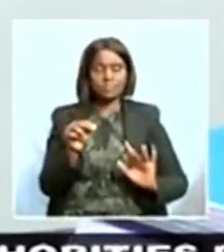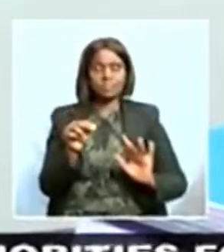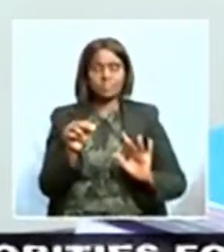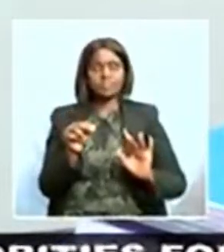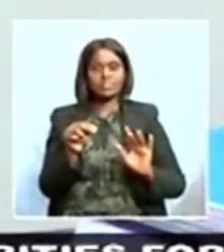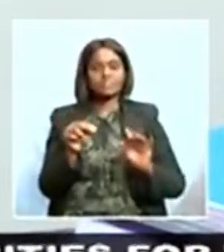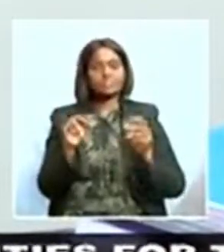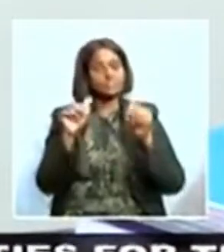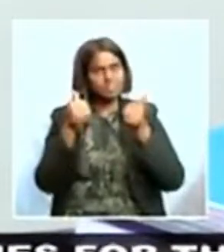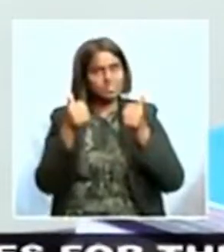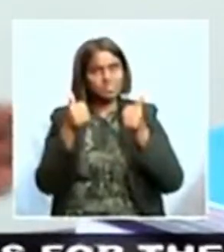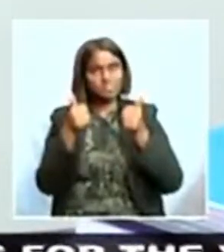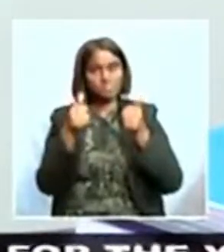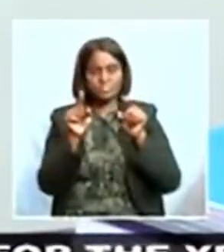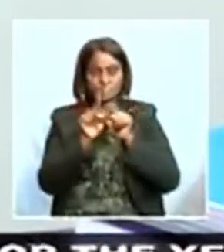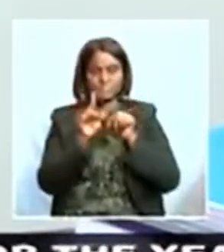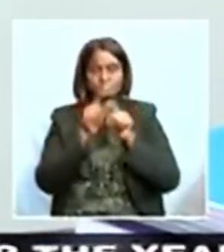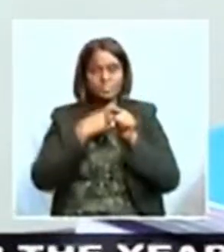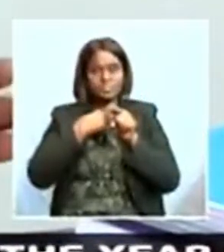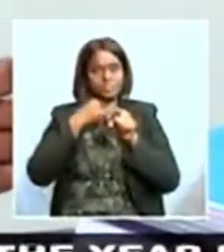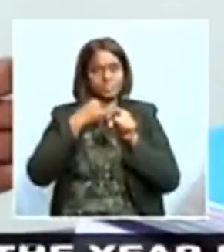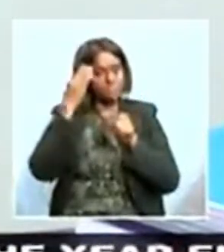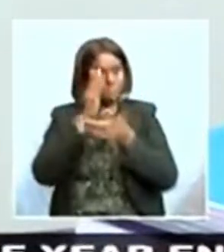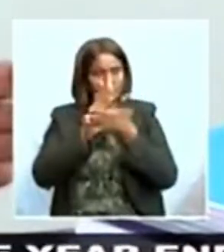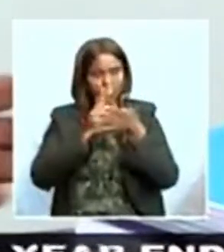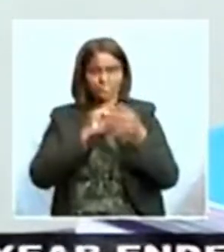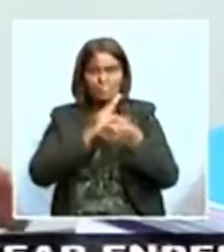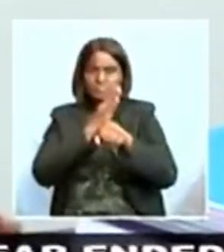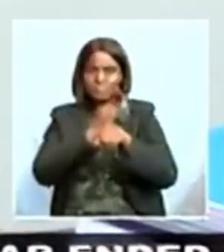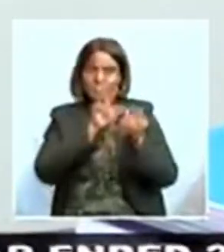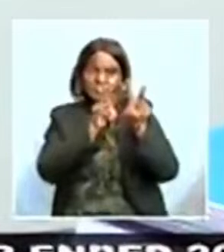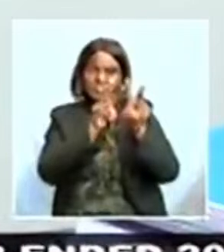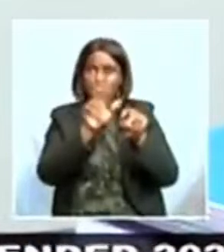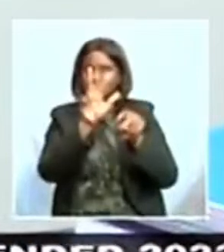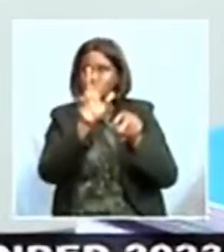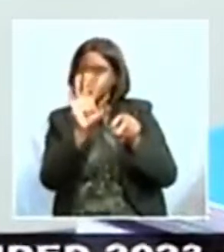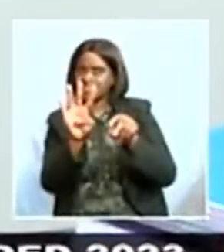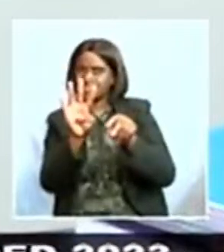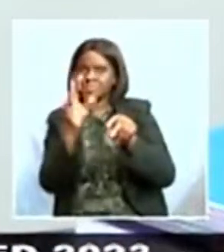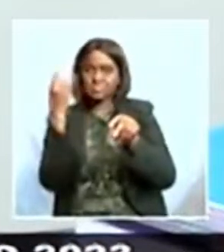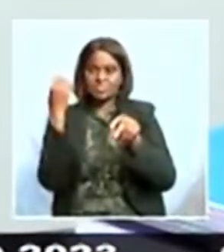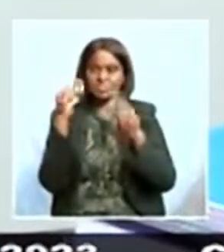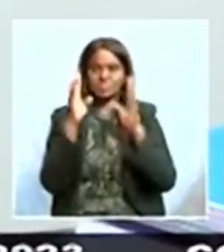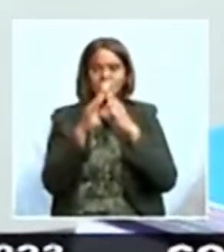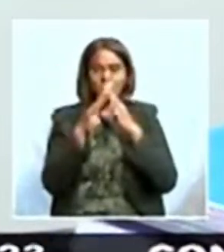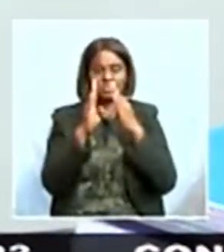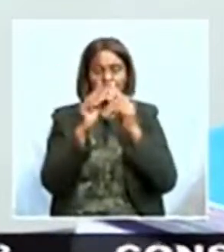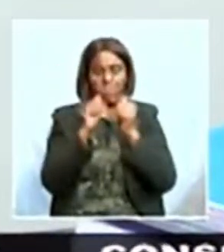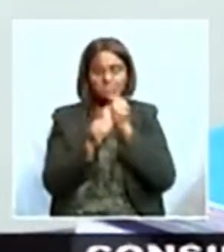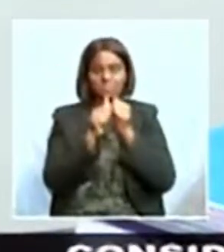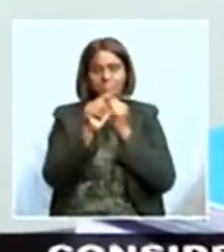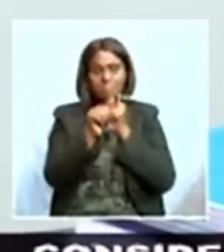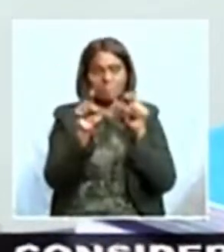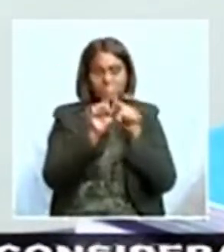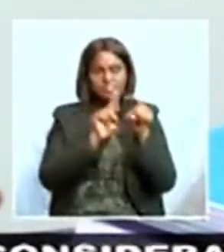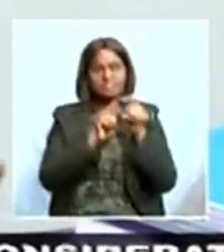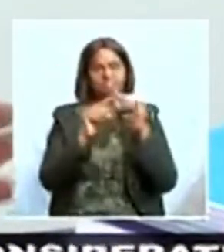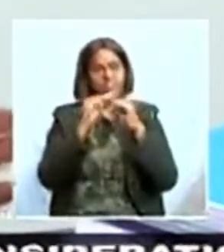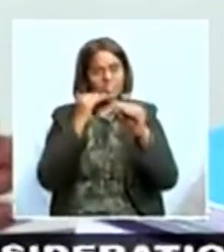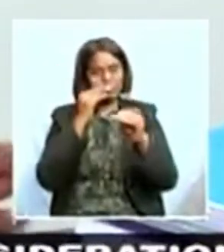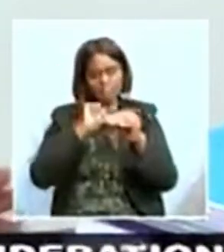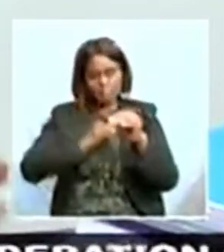Well guided, Chair. I know sometimes you do this after having watched 3-4 previous meetings that are televised. So